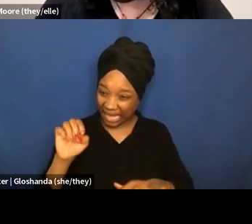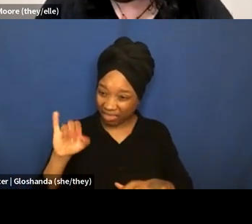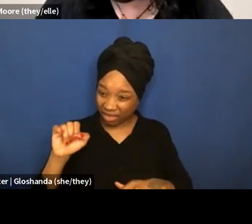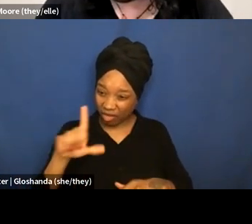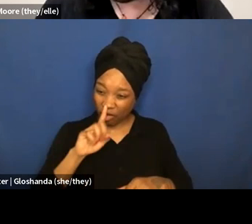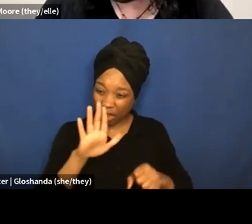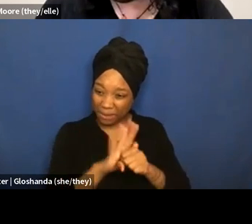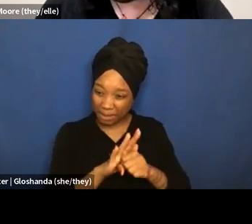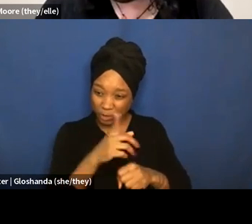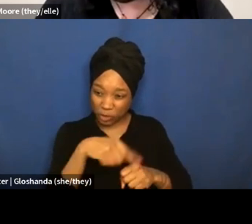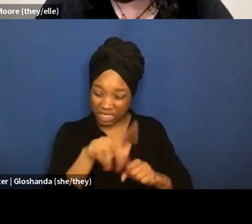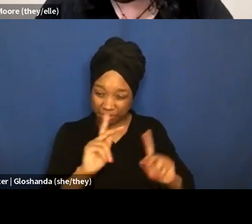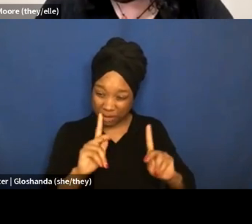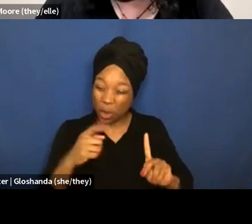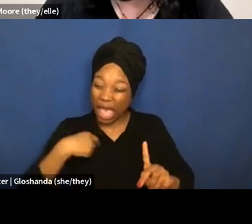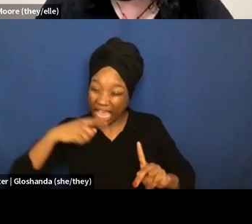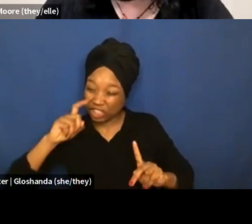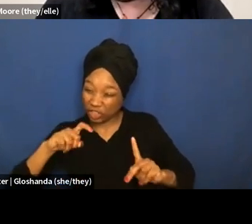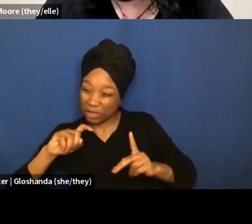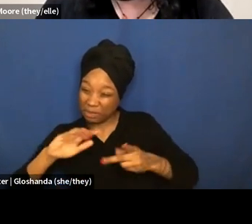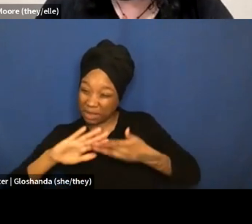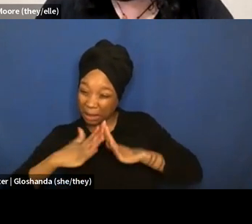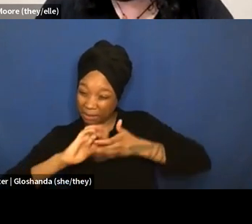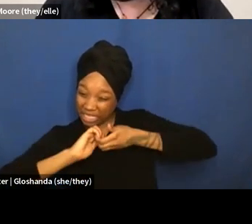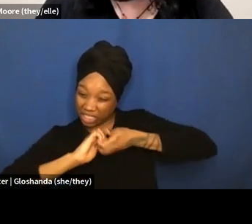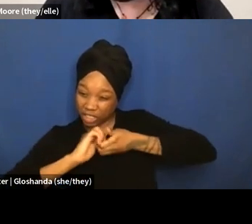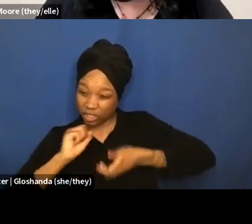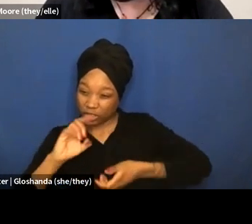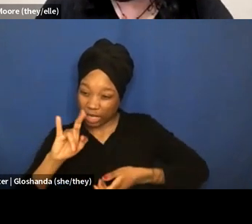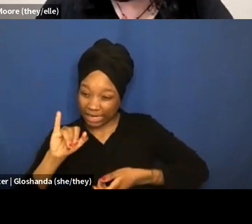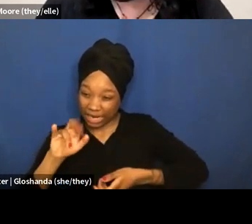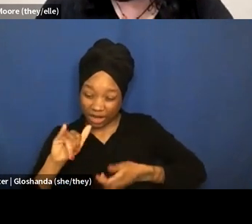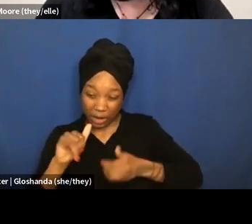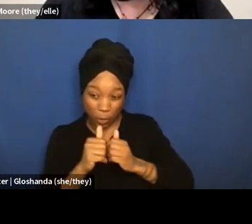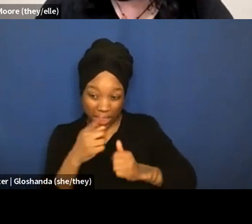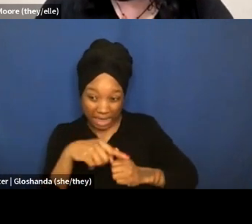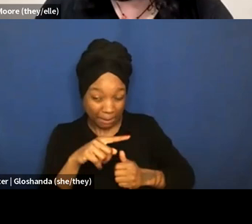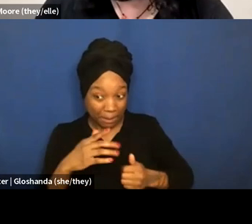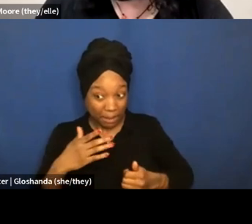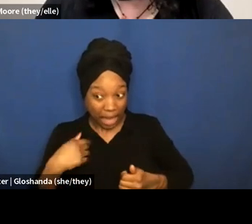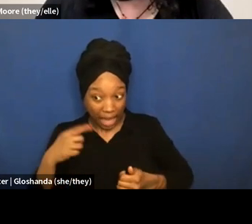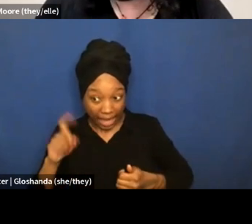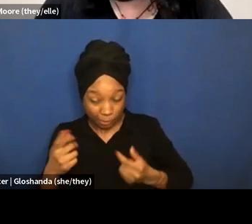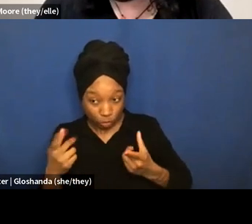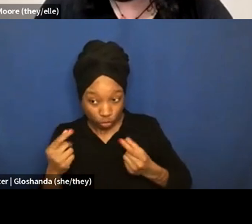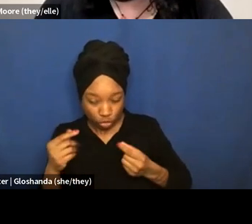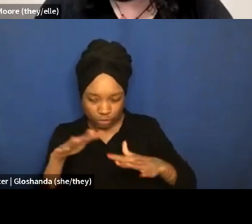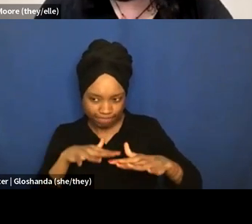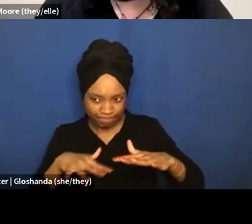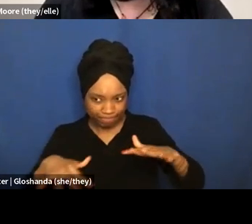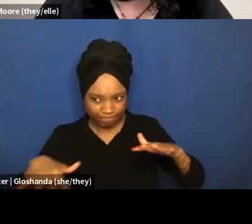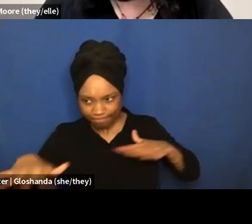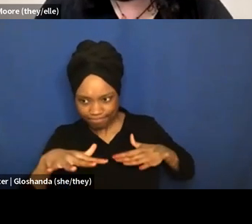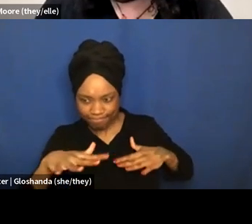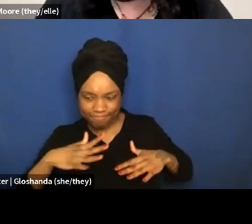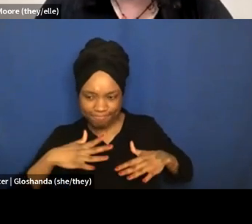supposed to be in solidarity with, what I actually need to pivot my responsibility to is